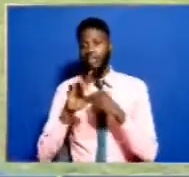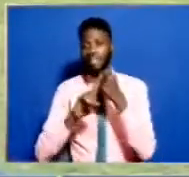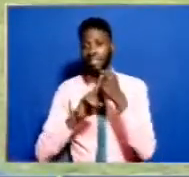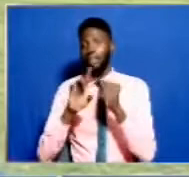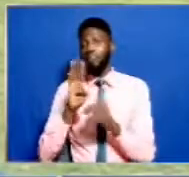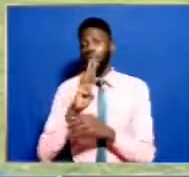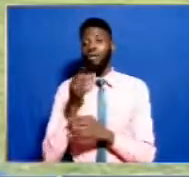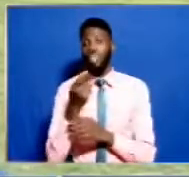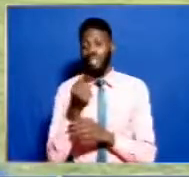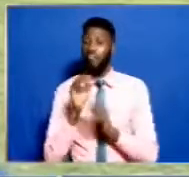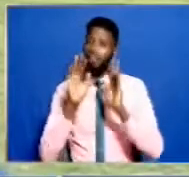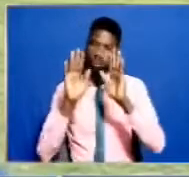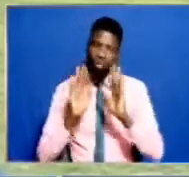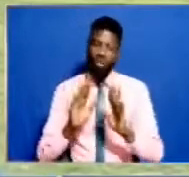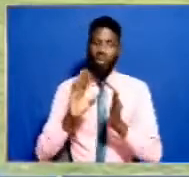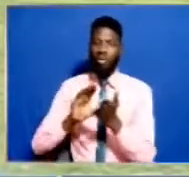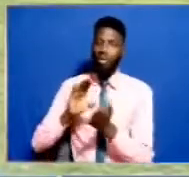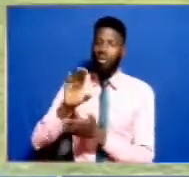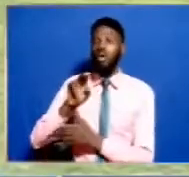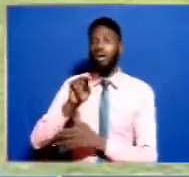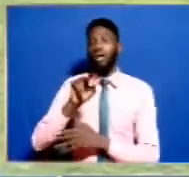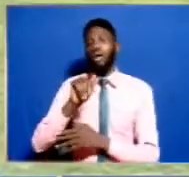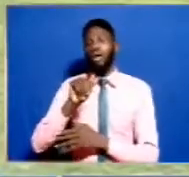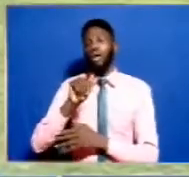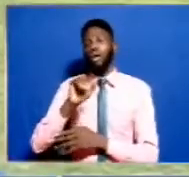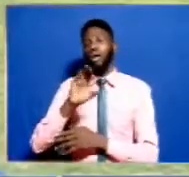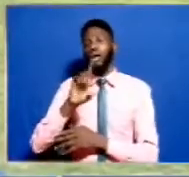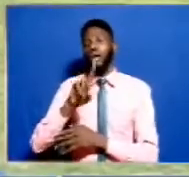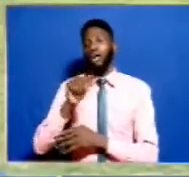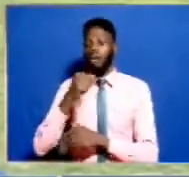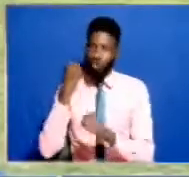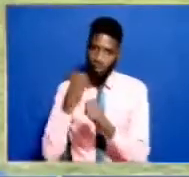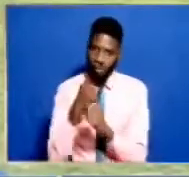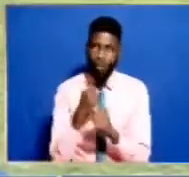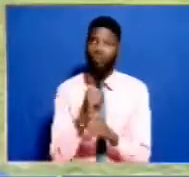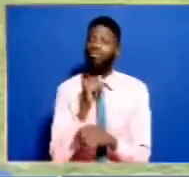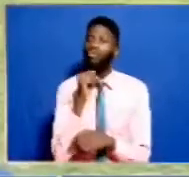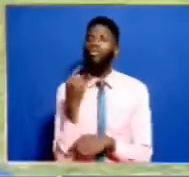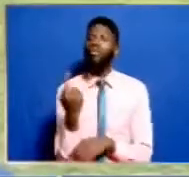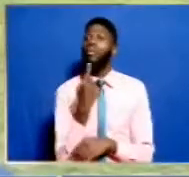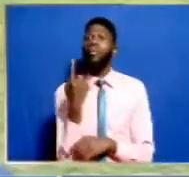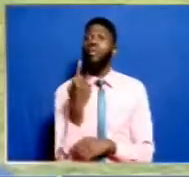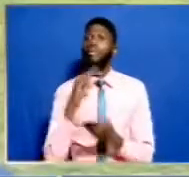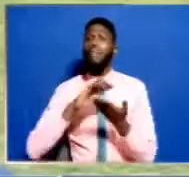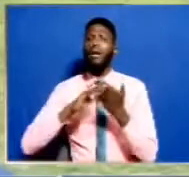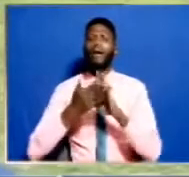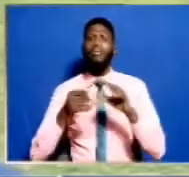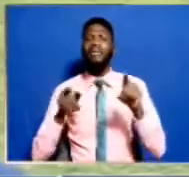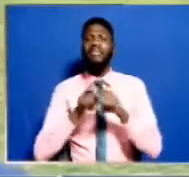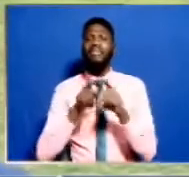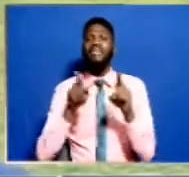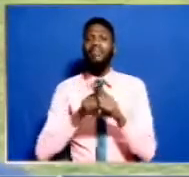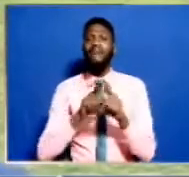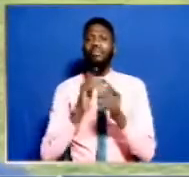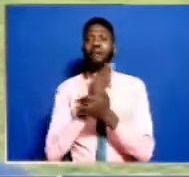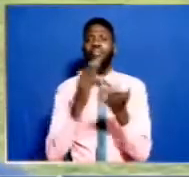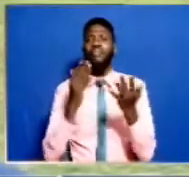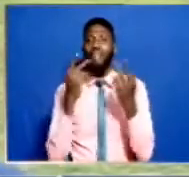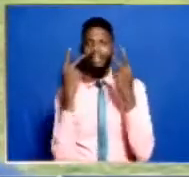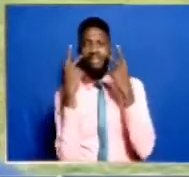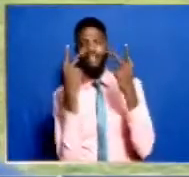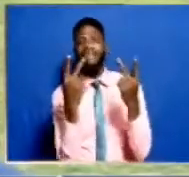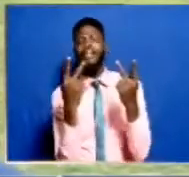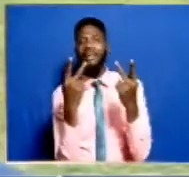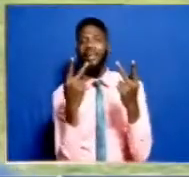Please make sure that NACADA functions. Let it not be just a piece of curtain to cover the